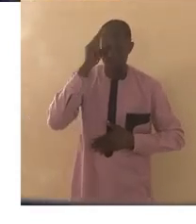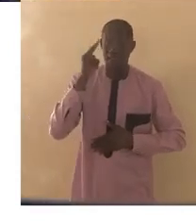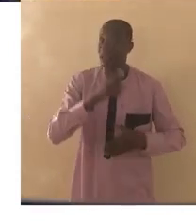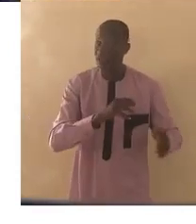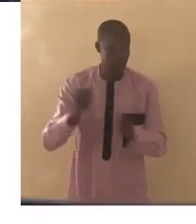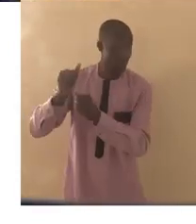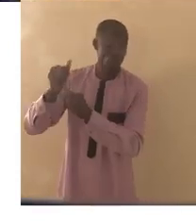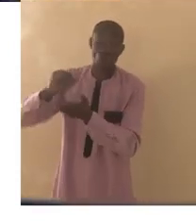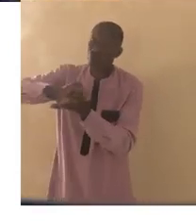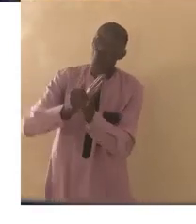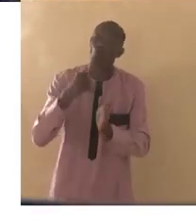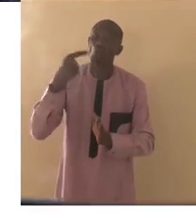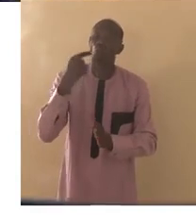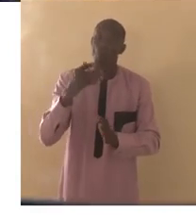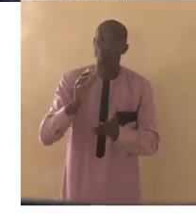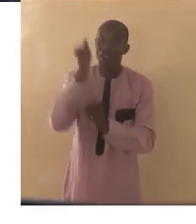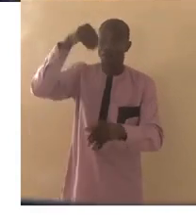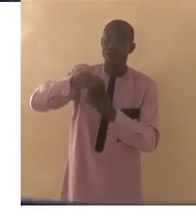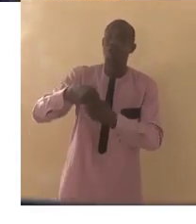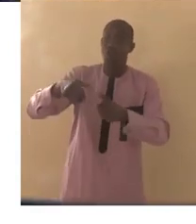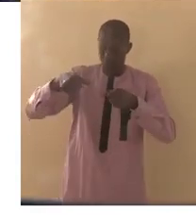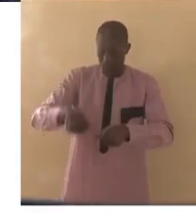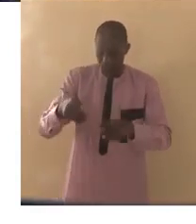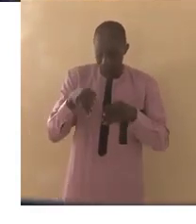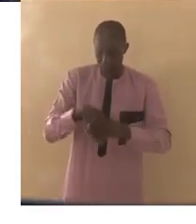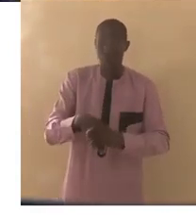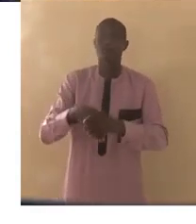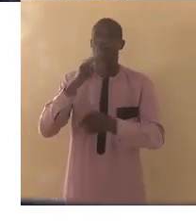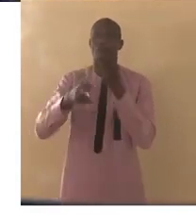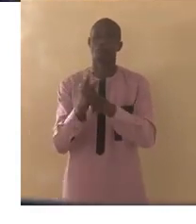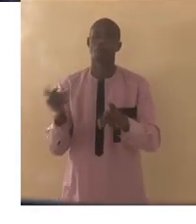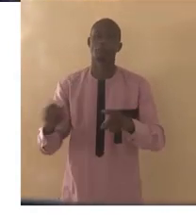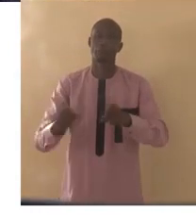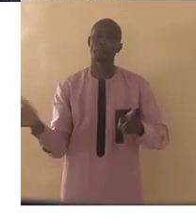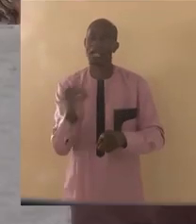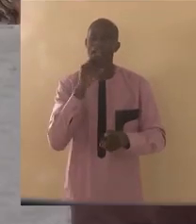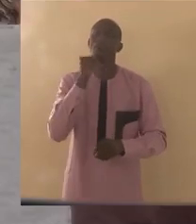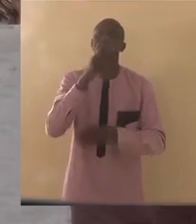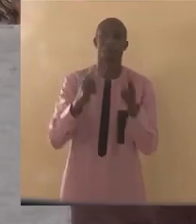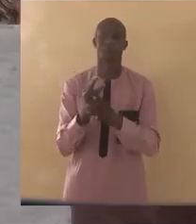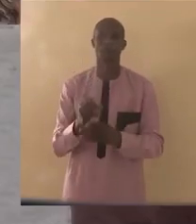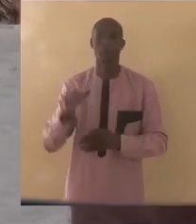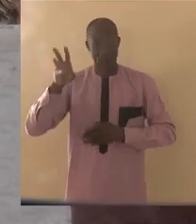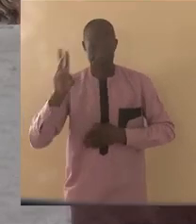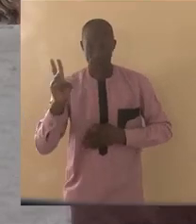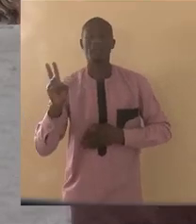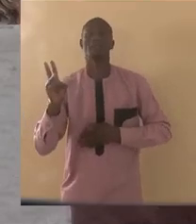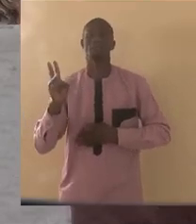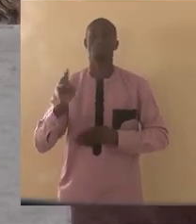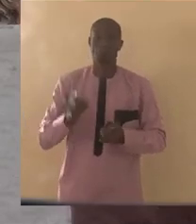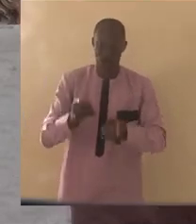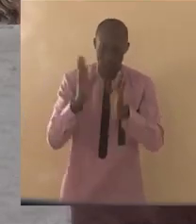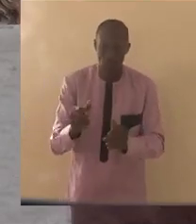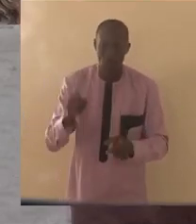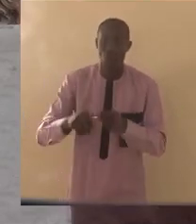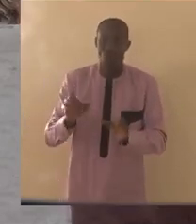he lives or departs, those who believe in him will remain in the world, though they are not of the world. Six, the disciples